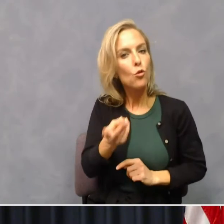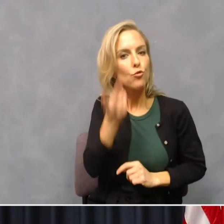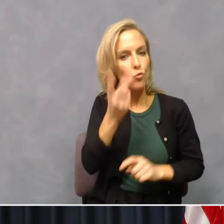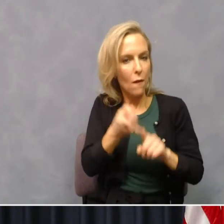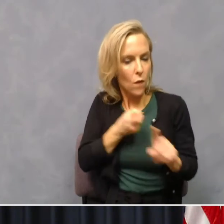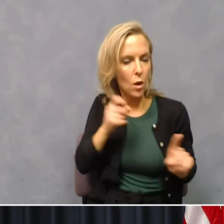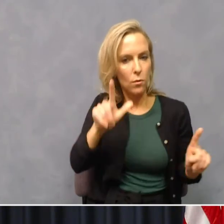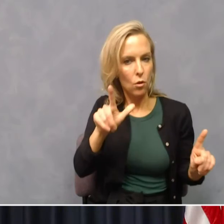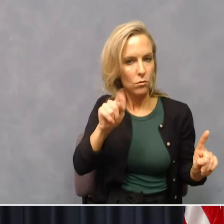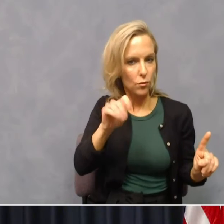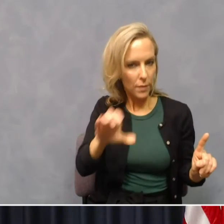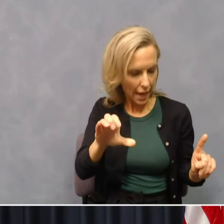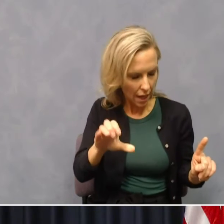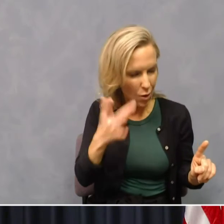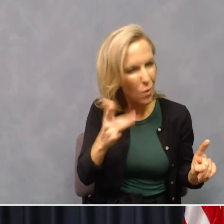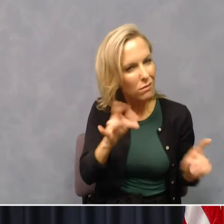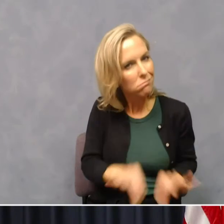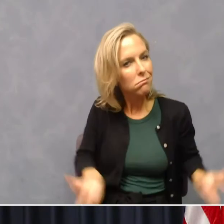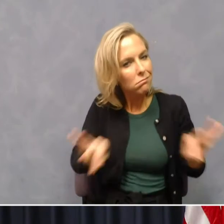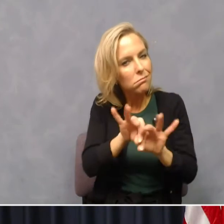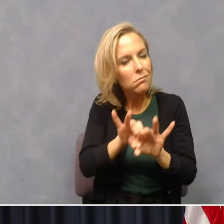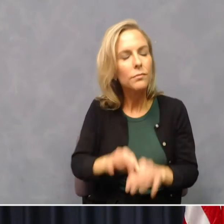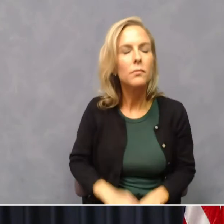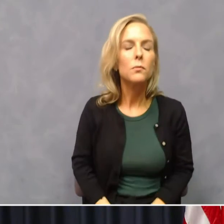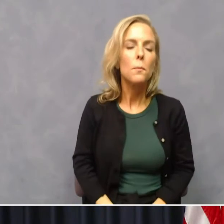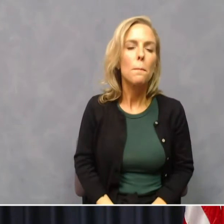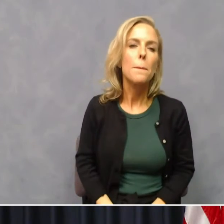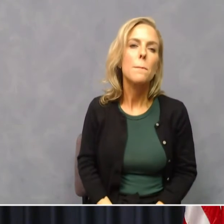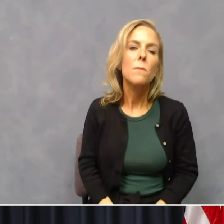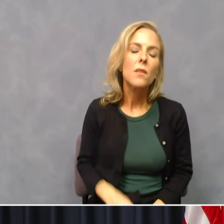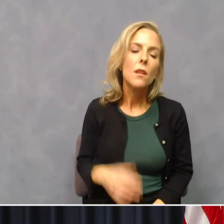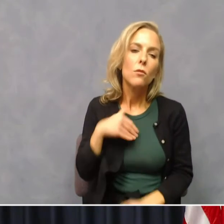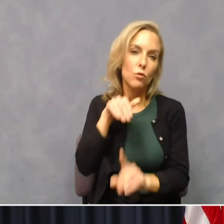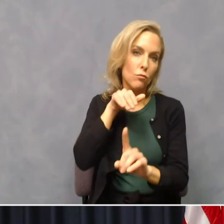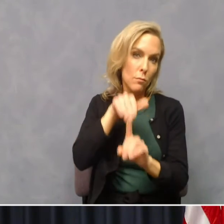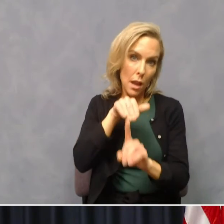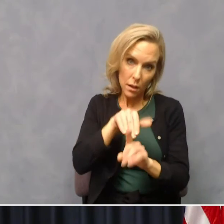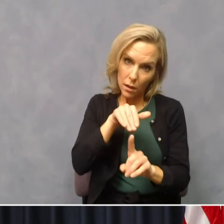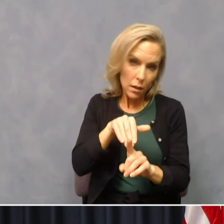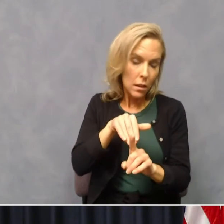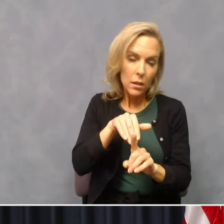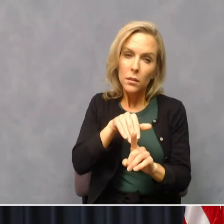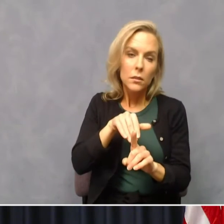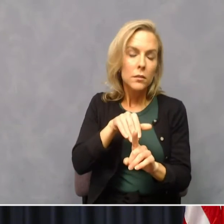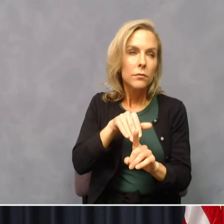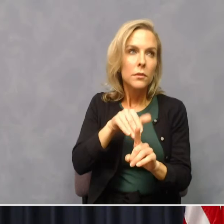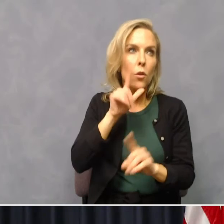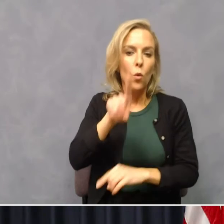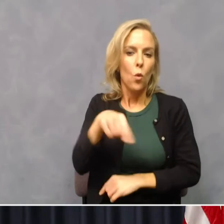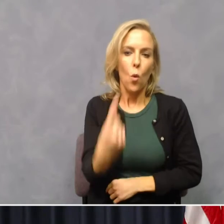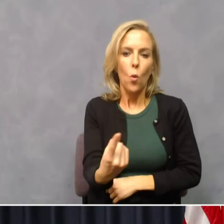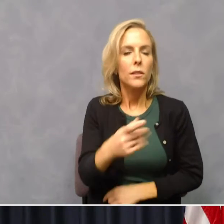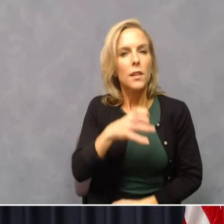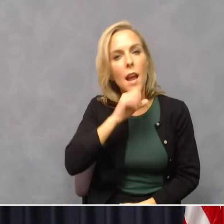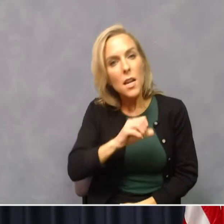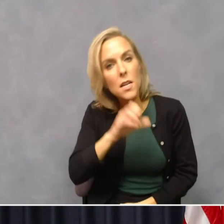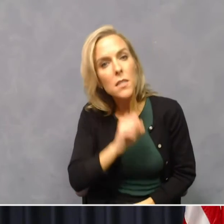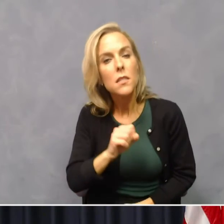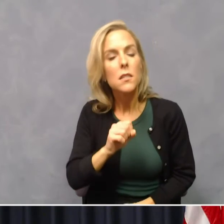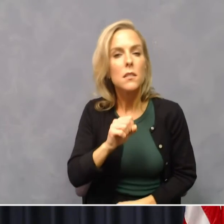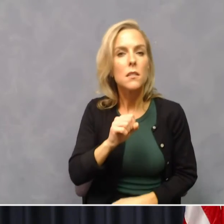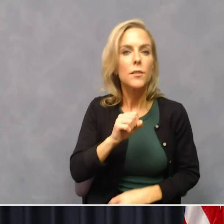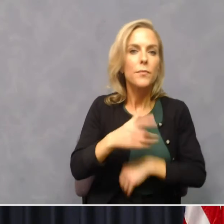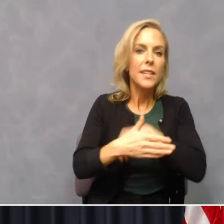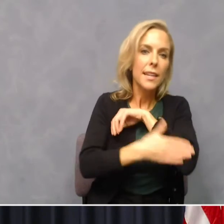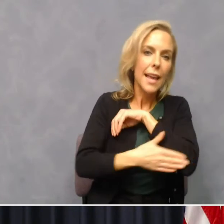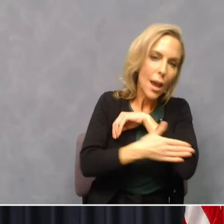care. We have reminders that these aren't just ages and counties and